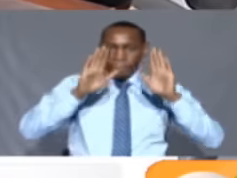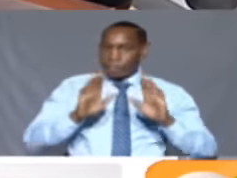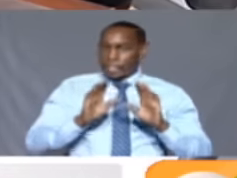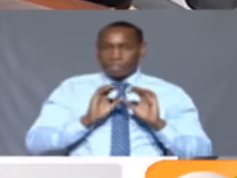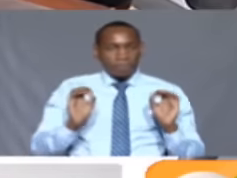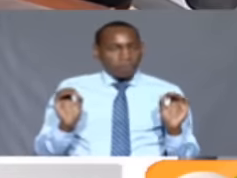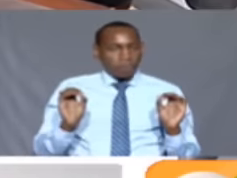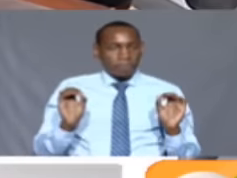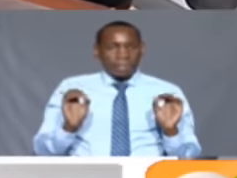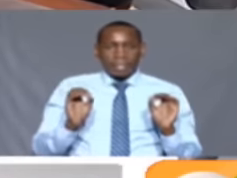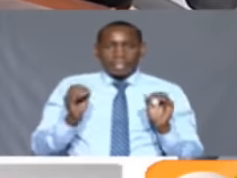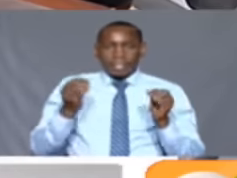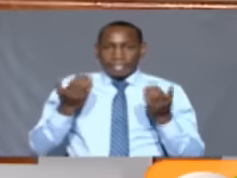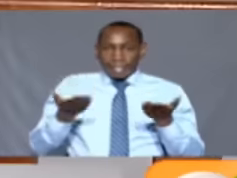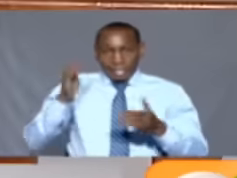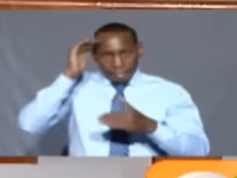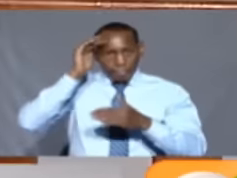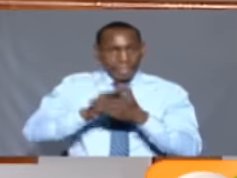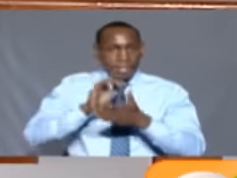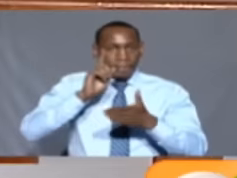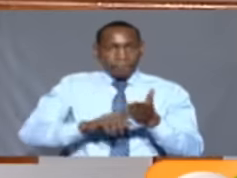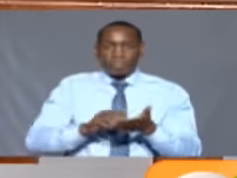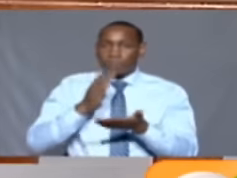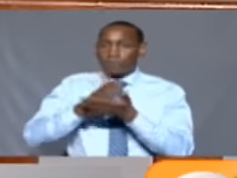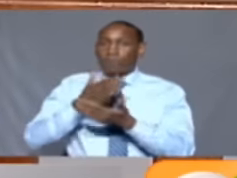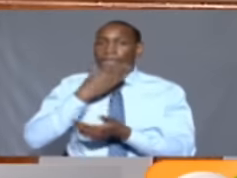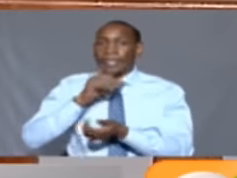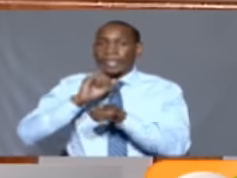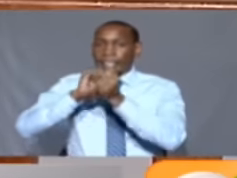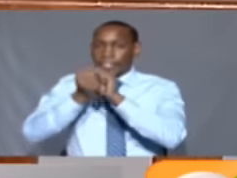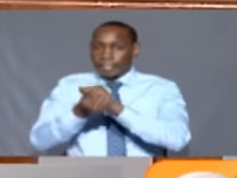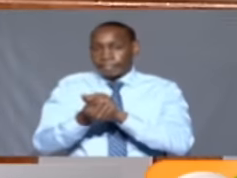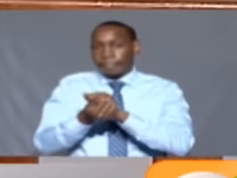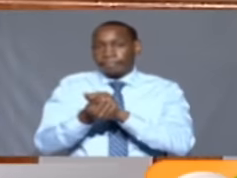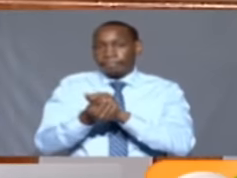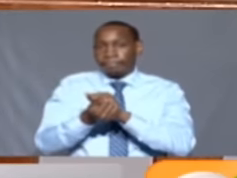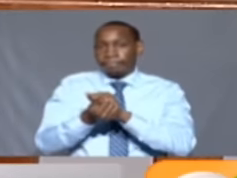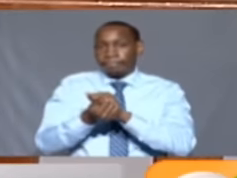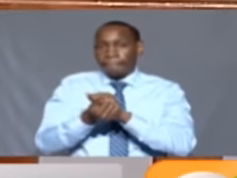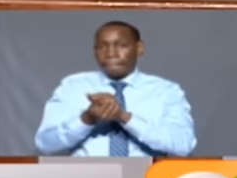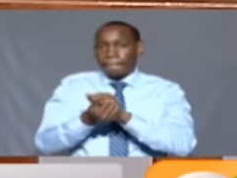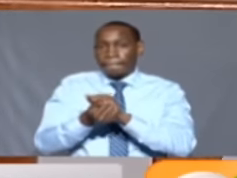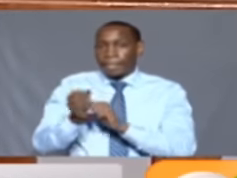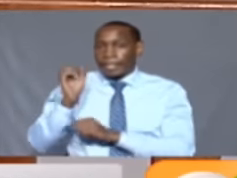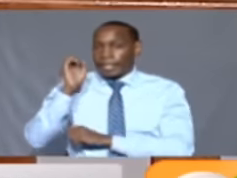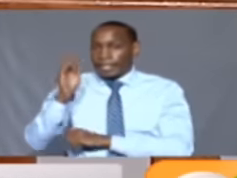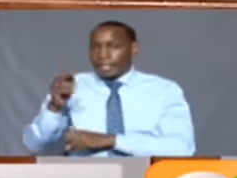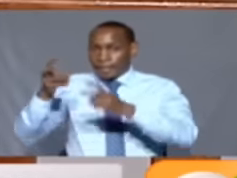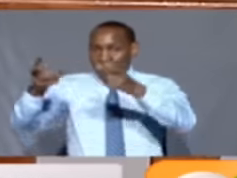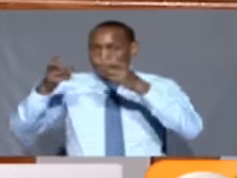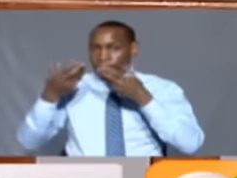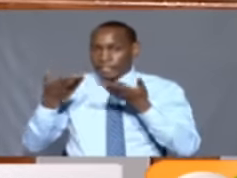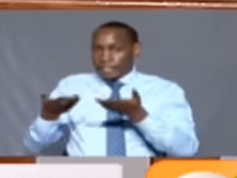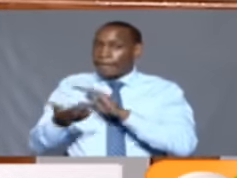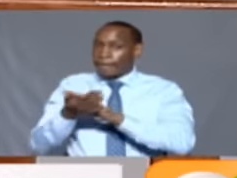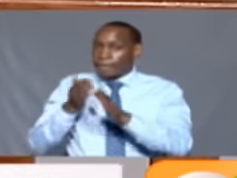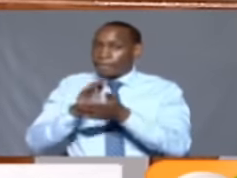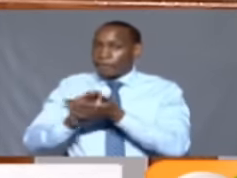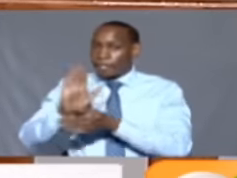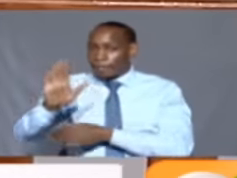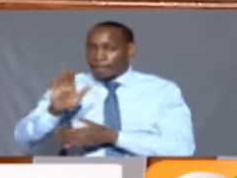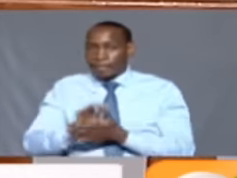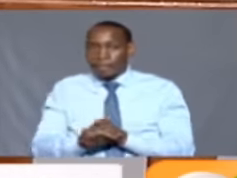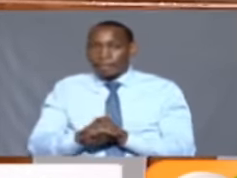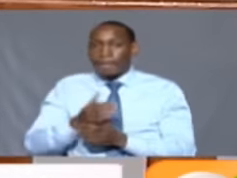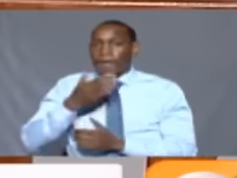past. And I believe now he has changed. And if he's watching you now, do you forgive him? Do you forgive